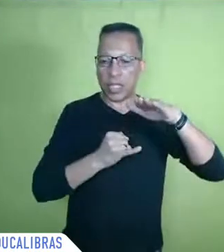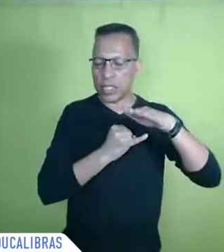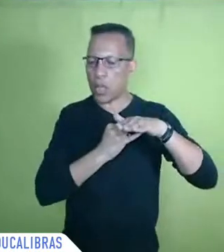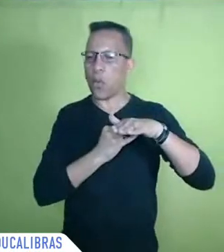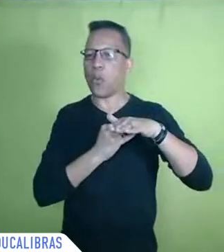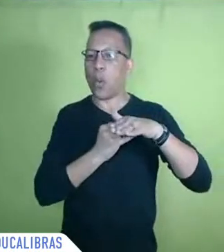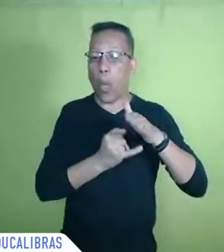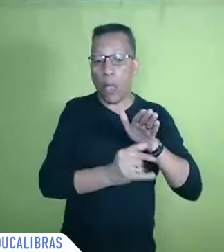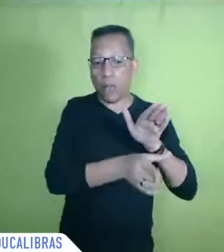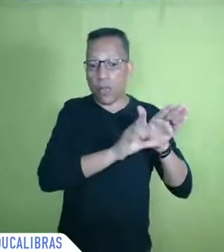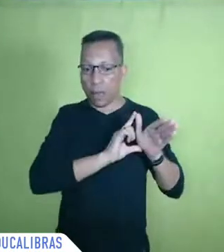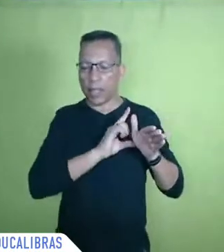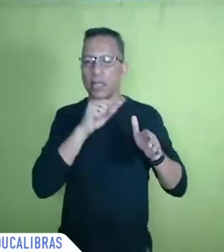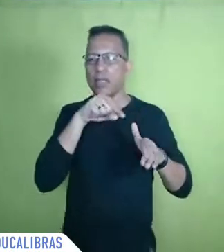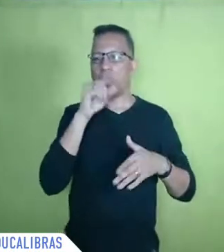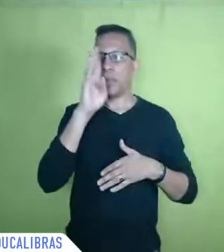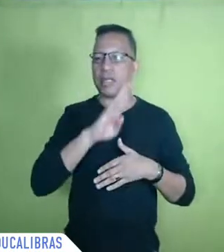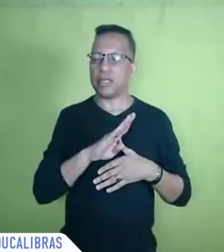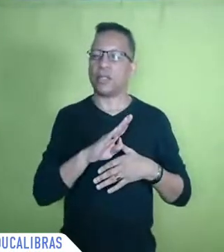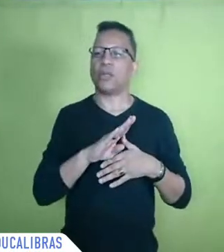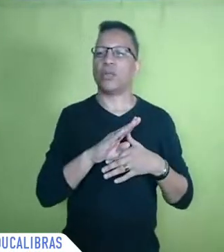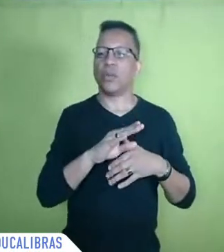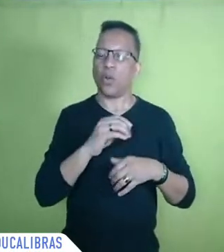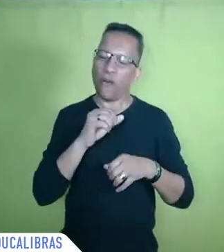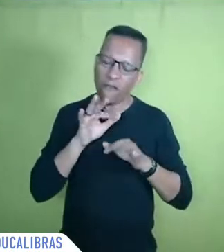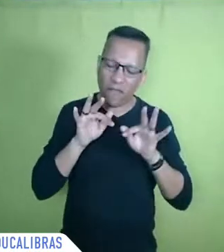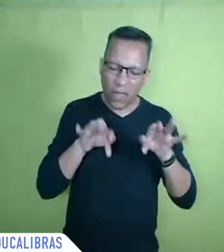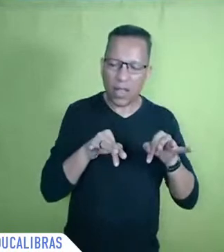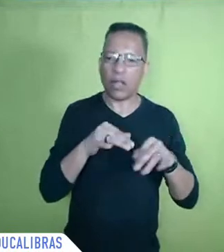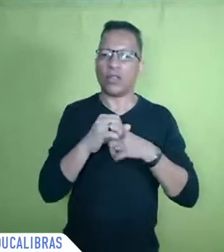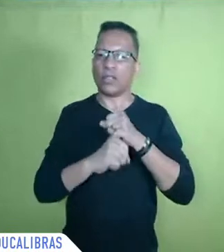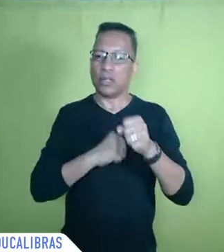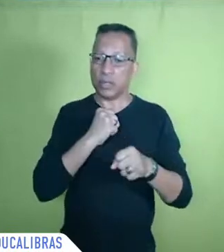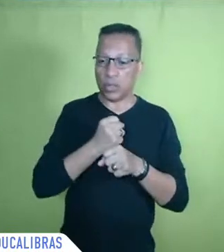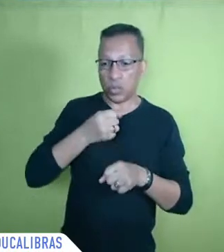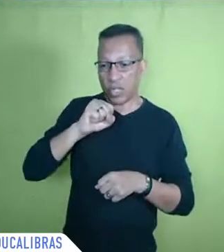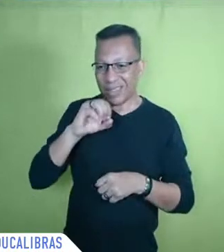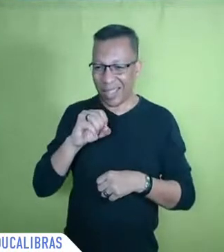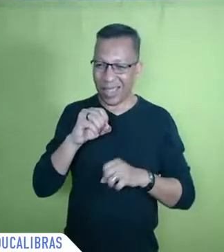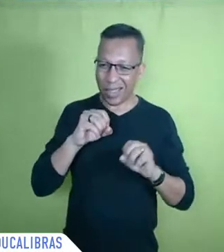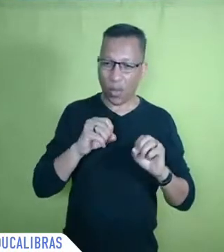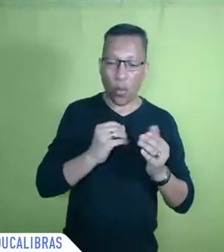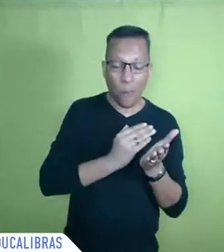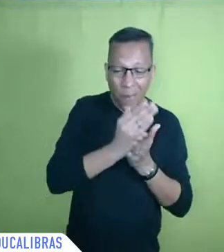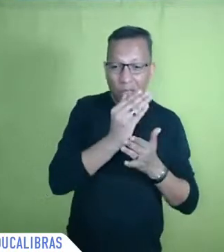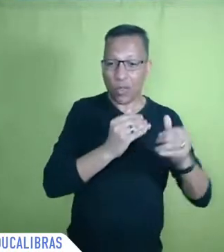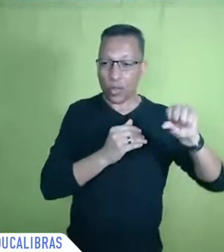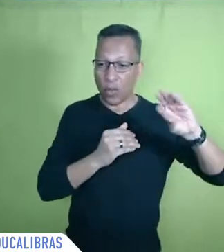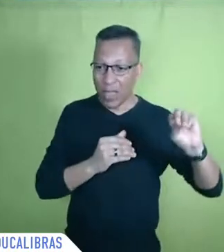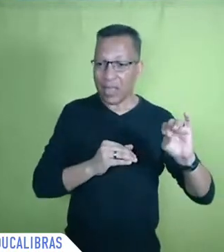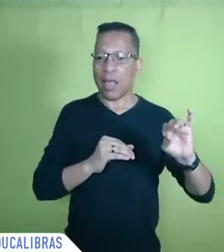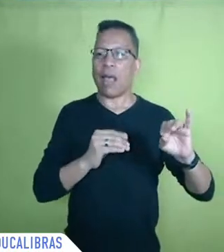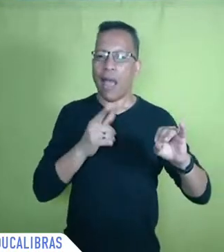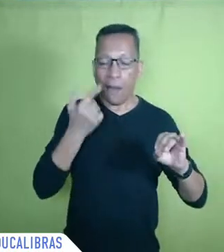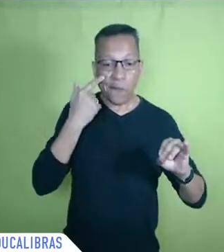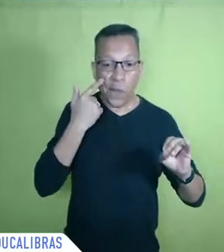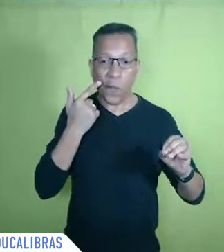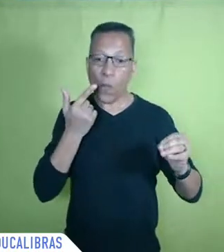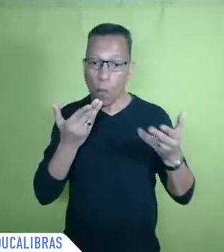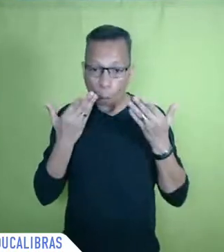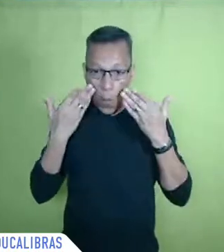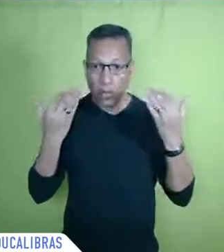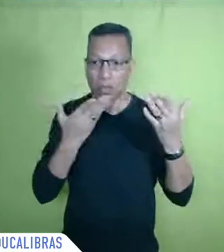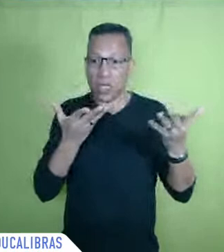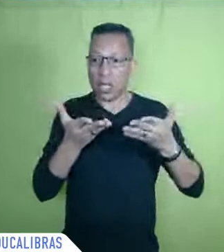I think is a very interesting dynamic. But to summarize, I would put the focus on politics and the political